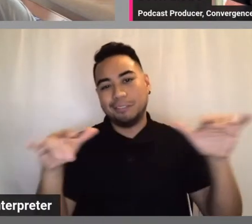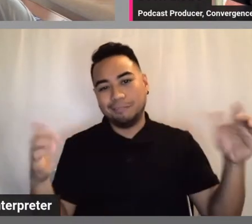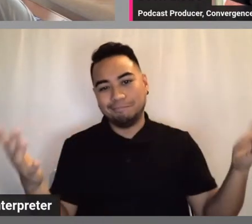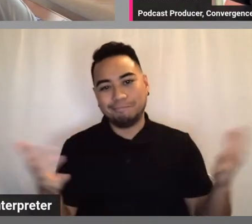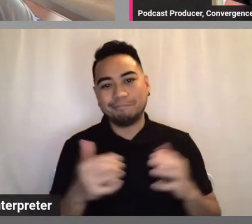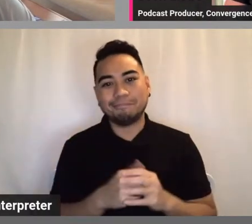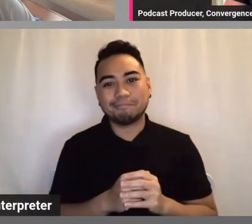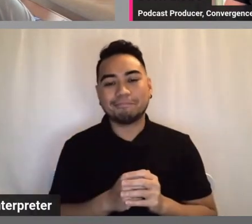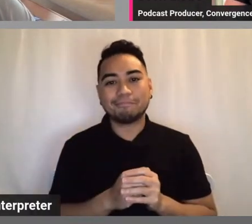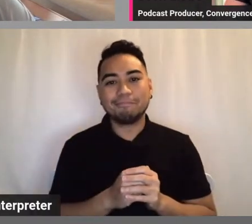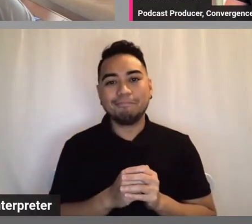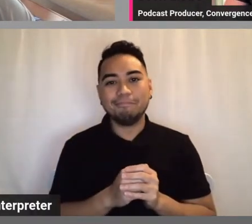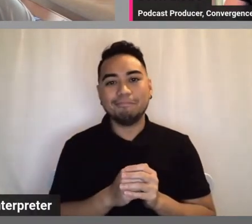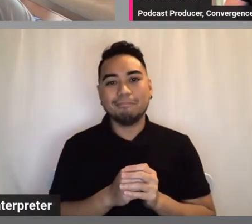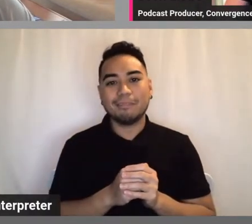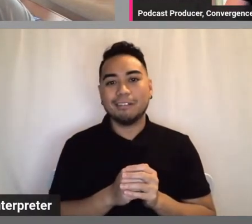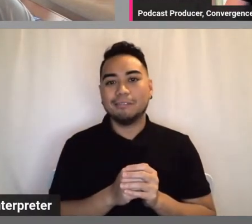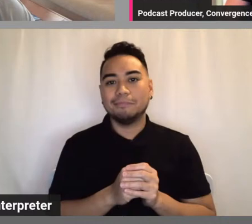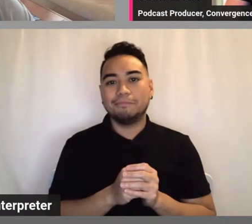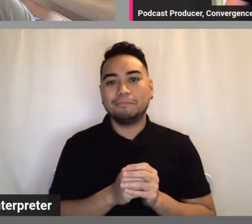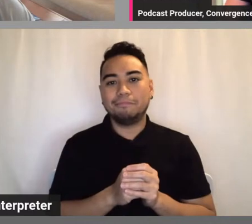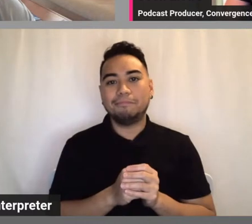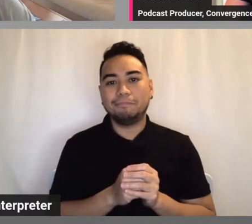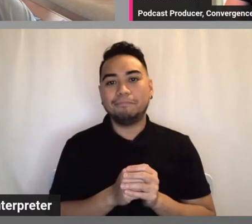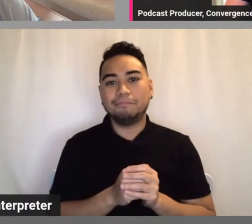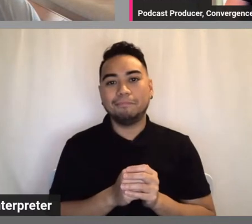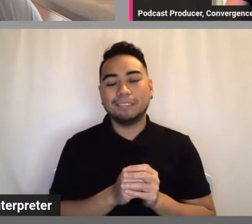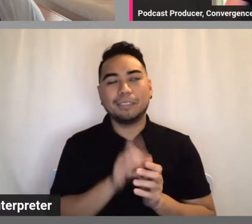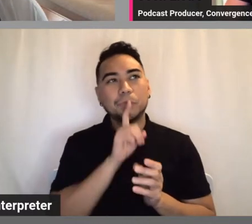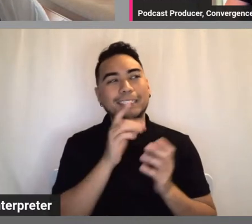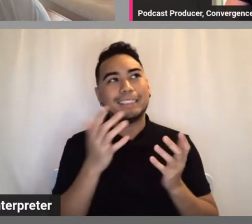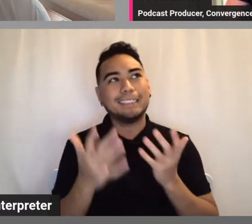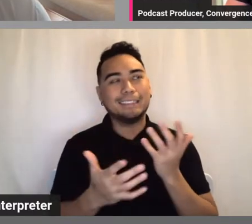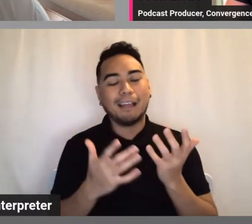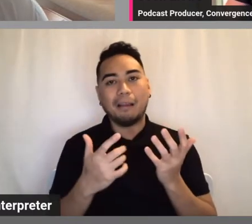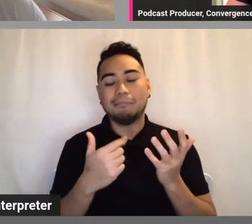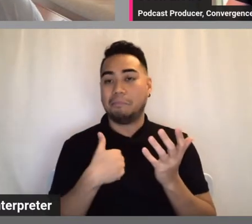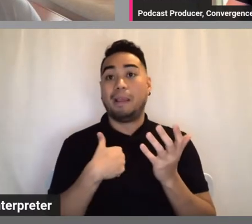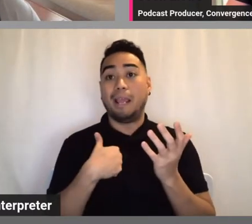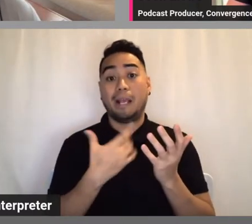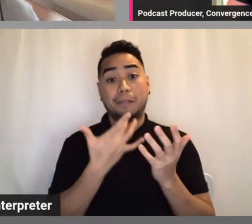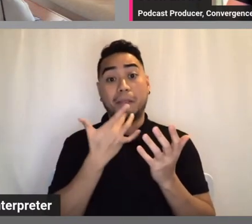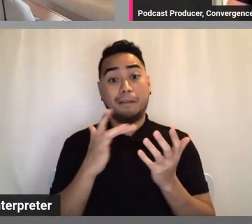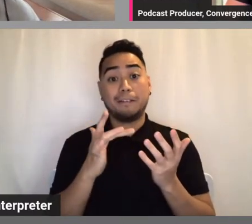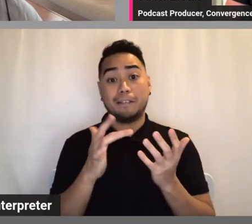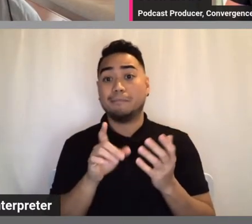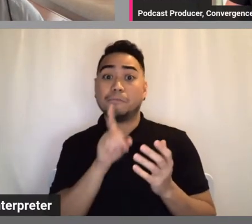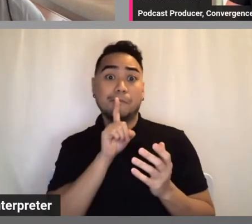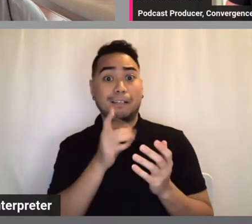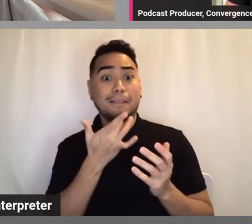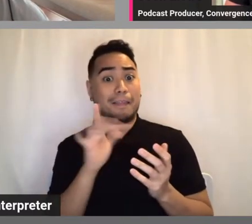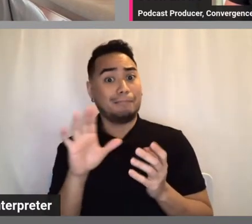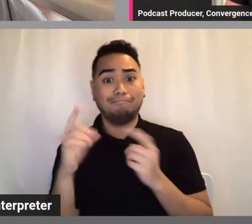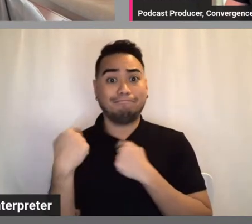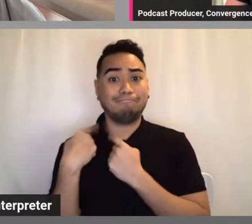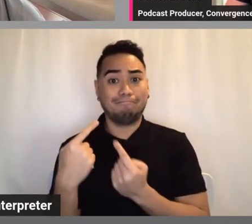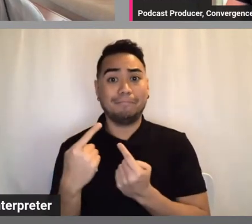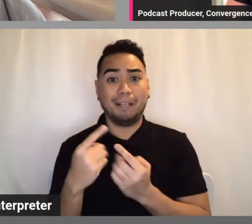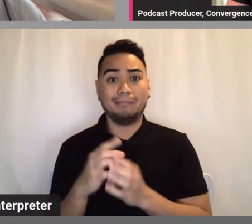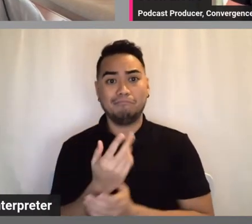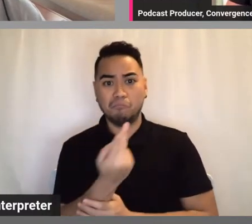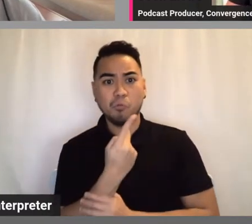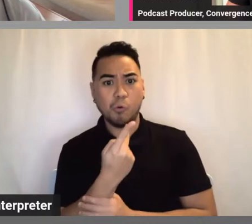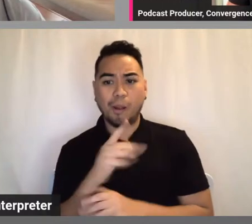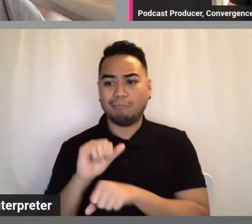like it's really, I don't know, I just lucked out that this is what we've been working on the last year, because it